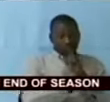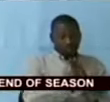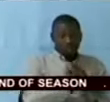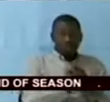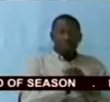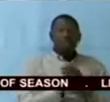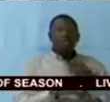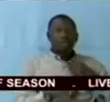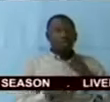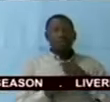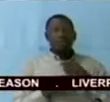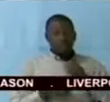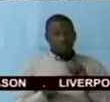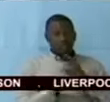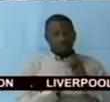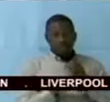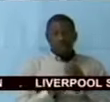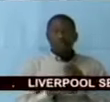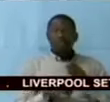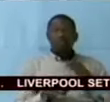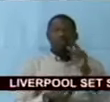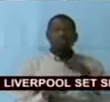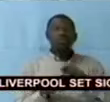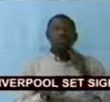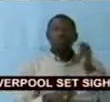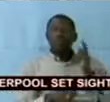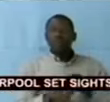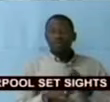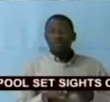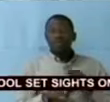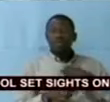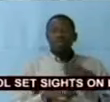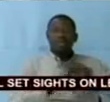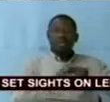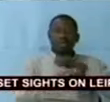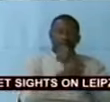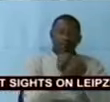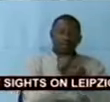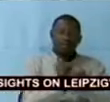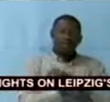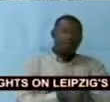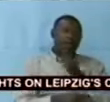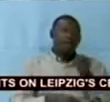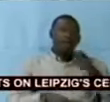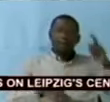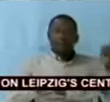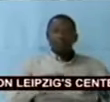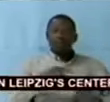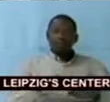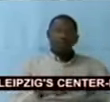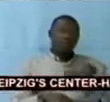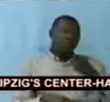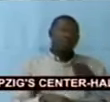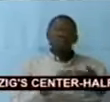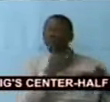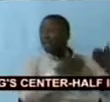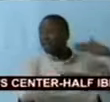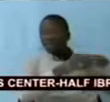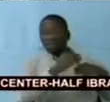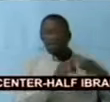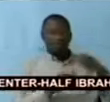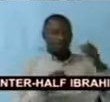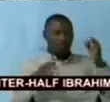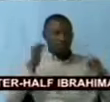he was instructed to ensure the arrest and prosecution of then Justice